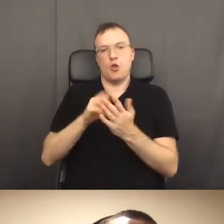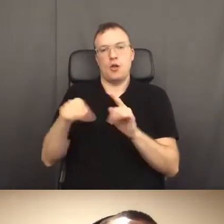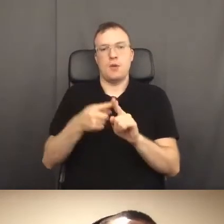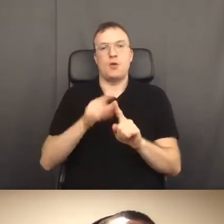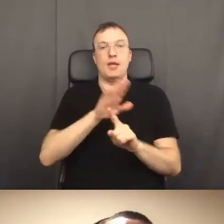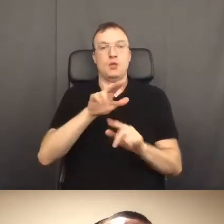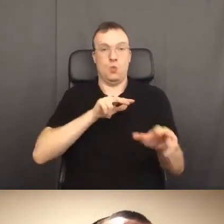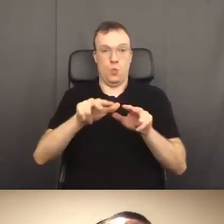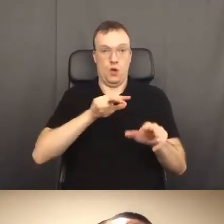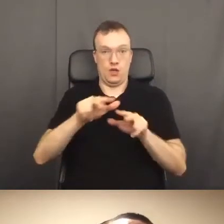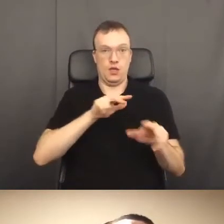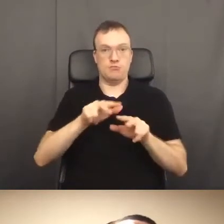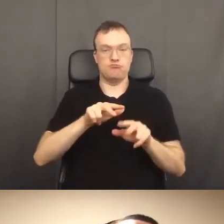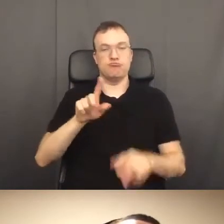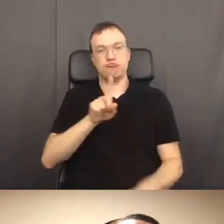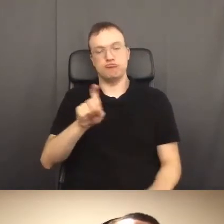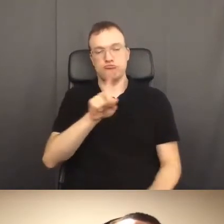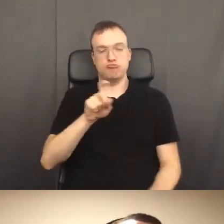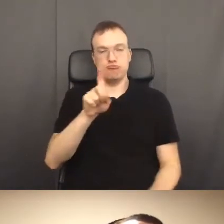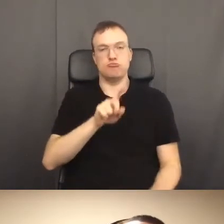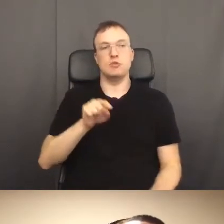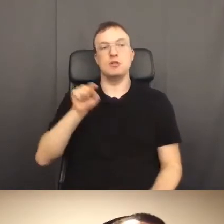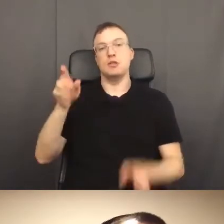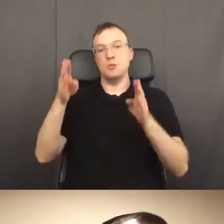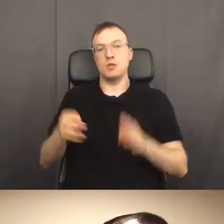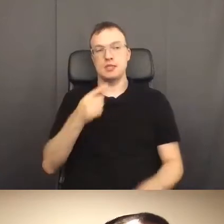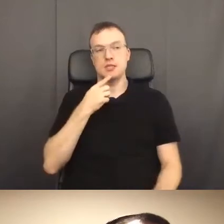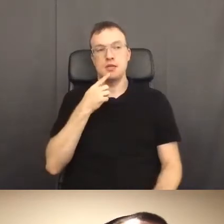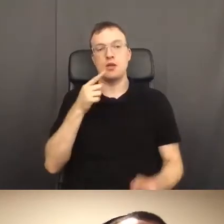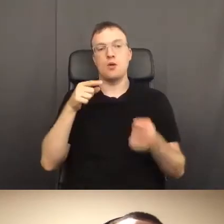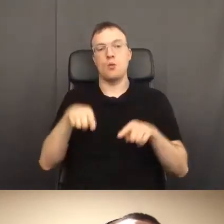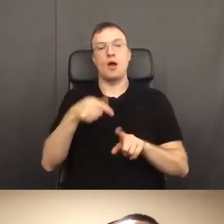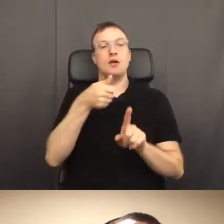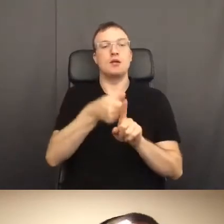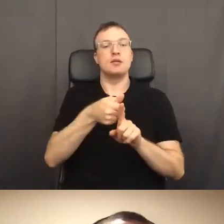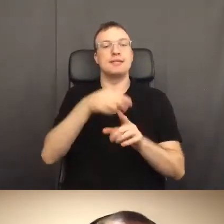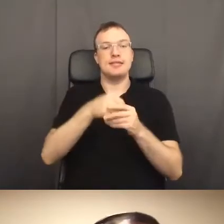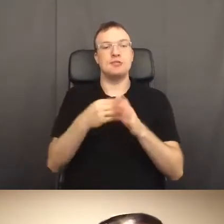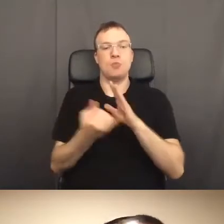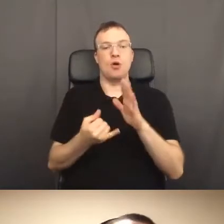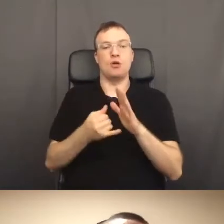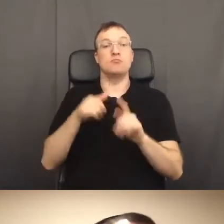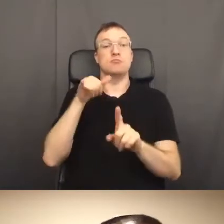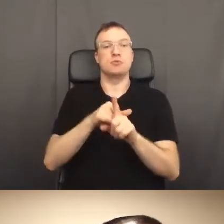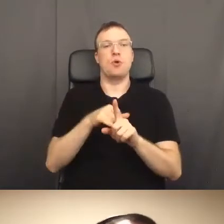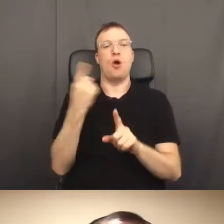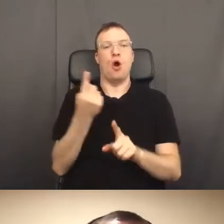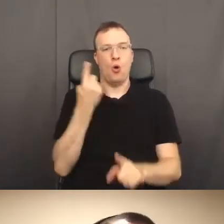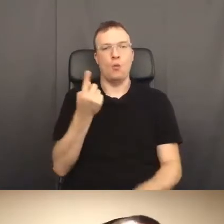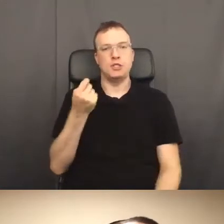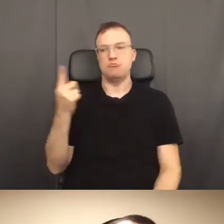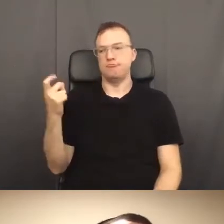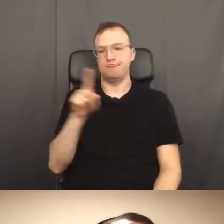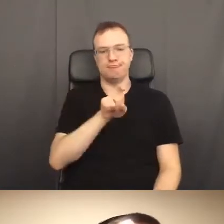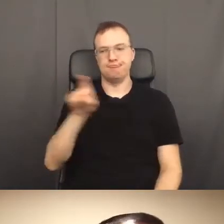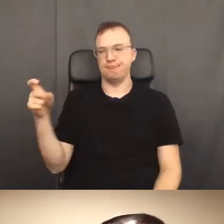walking, taking a walk. And then he said while he was in solitary, he was also walking back and forth in the